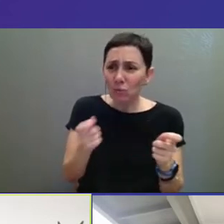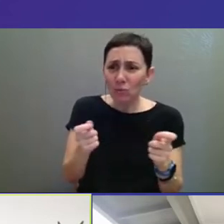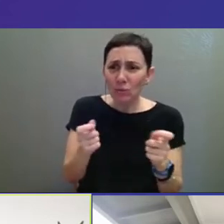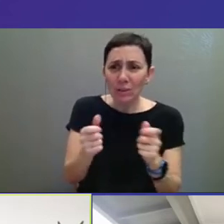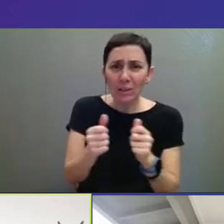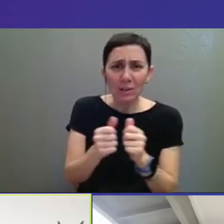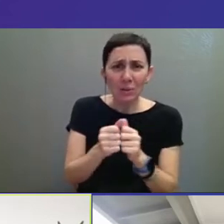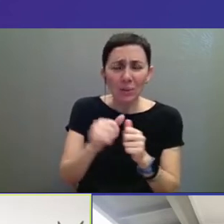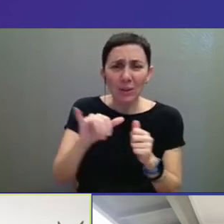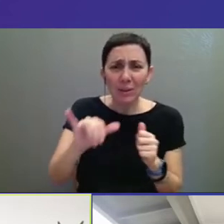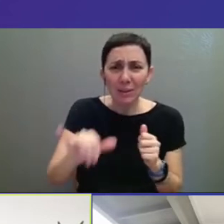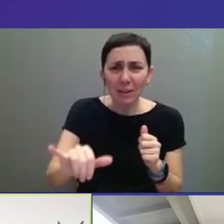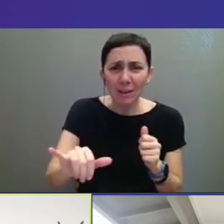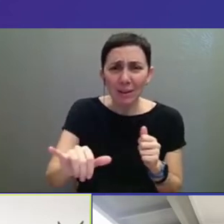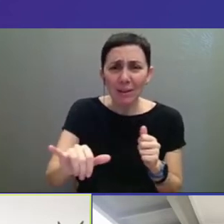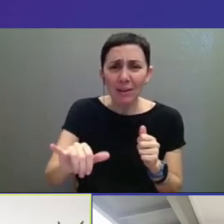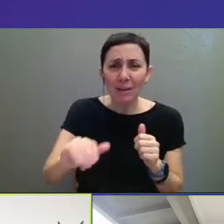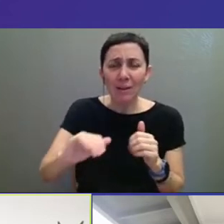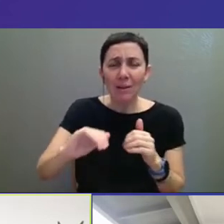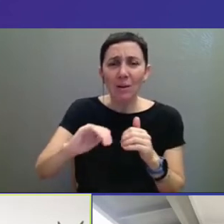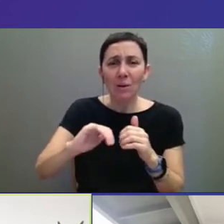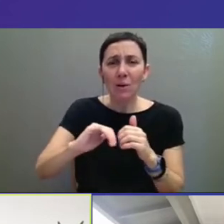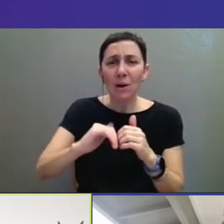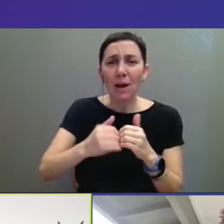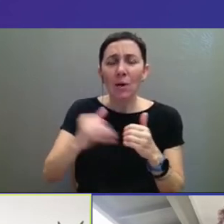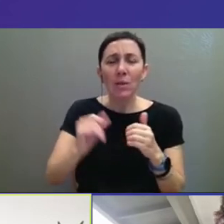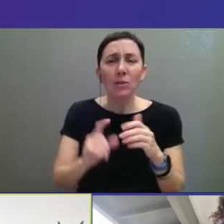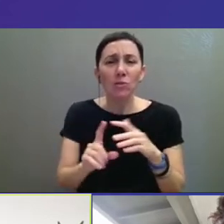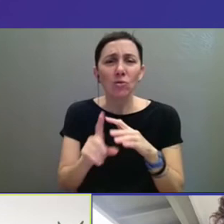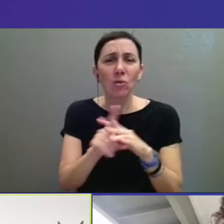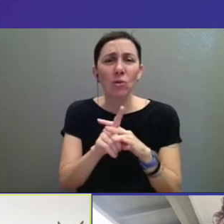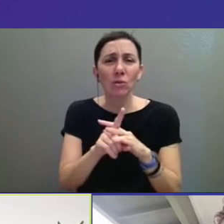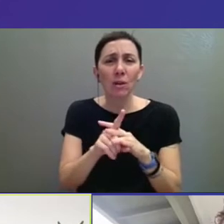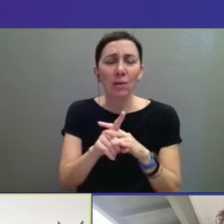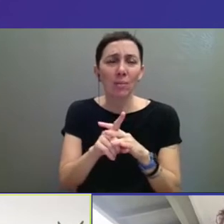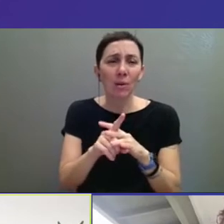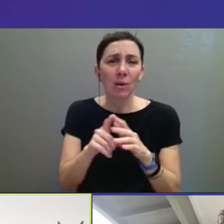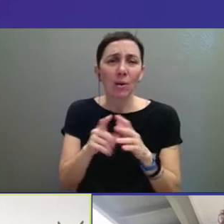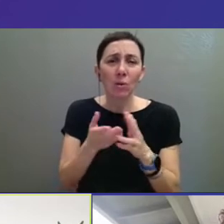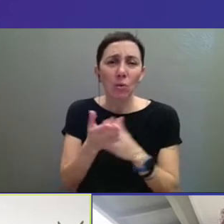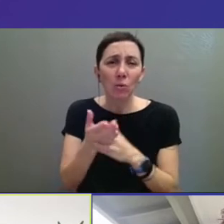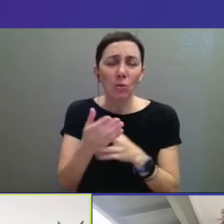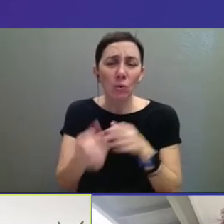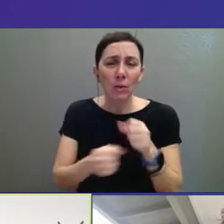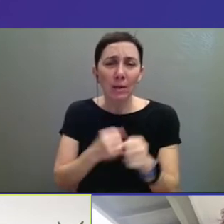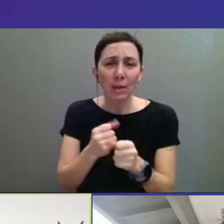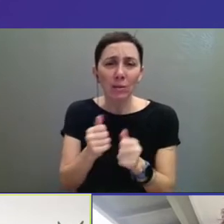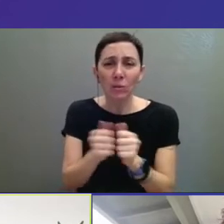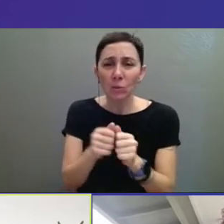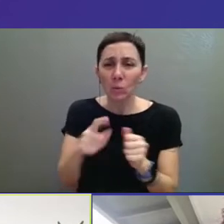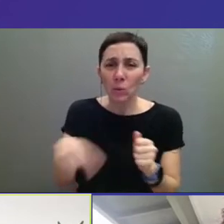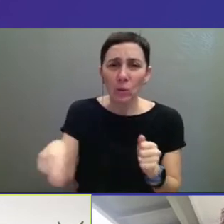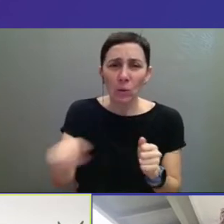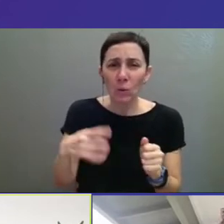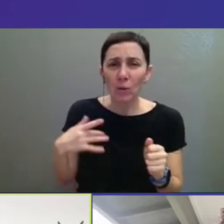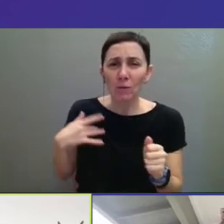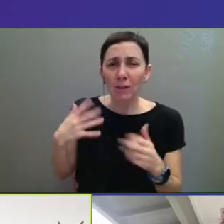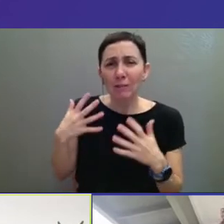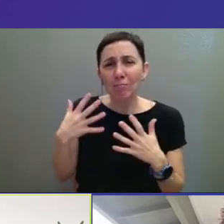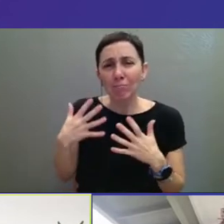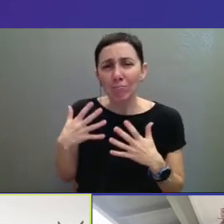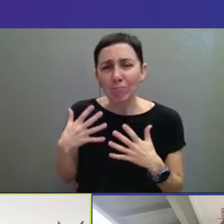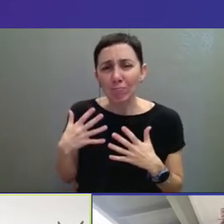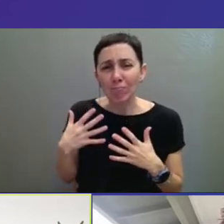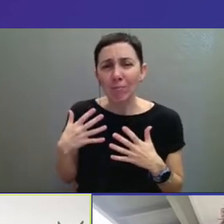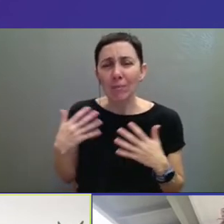or how this showed you up to you through these years going. And I felt for myself during the